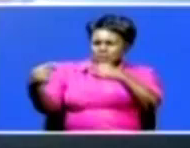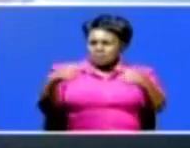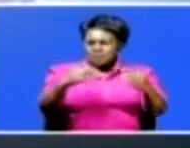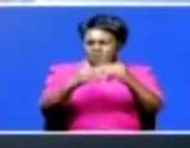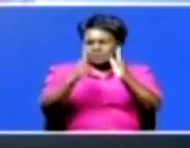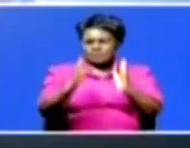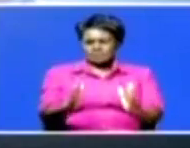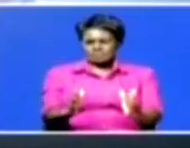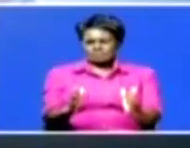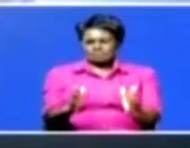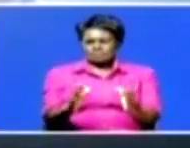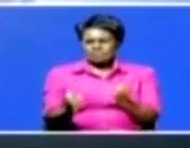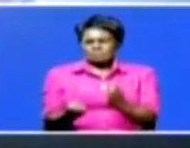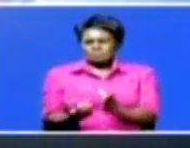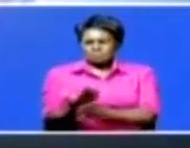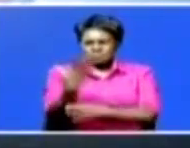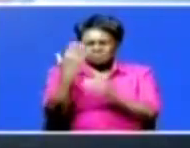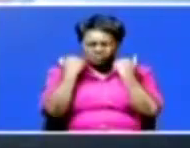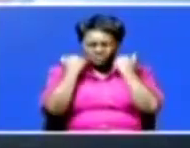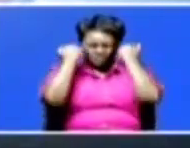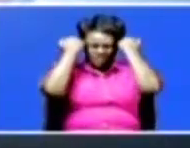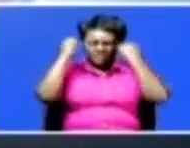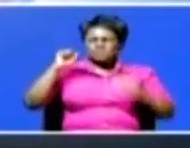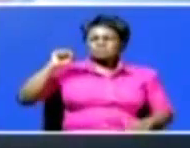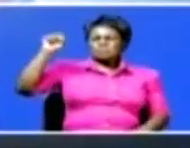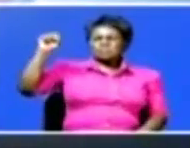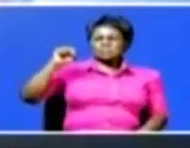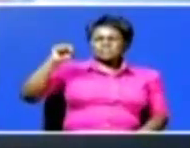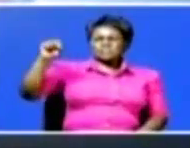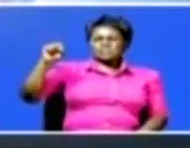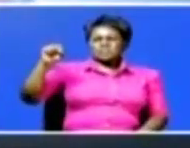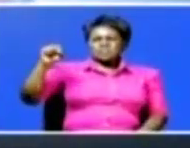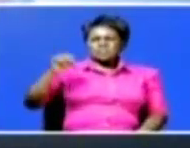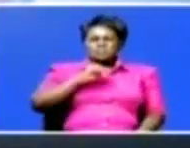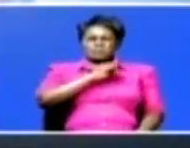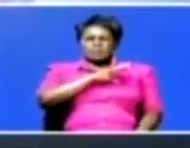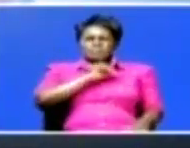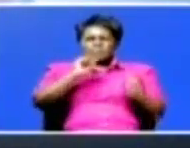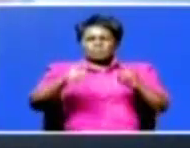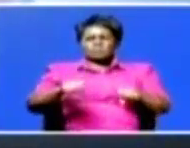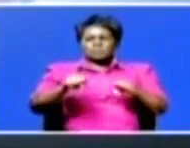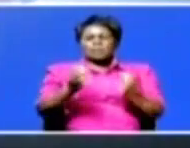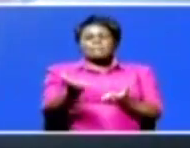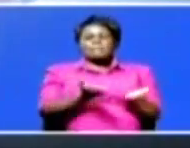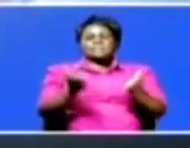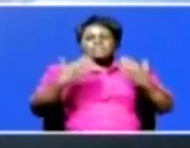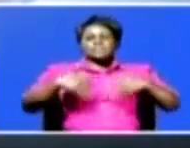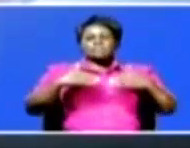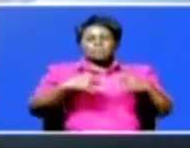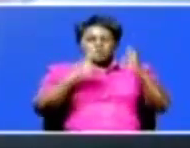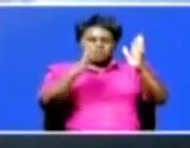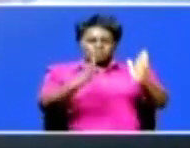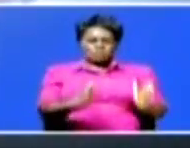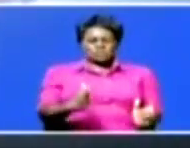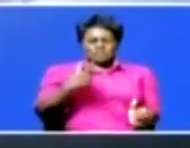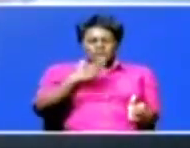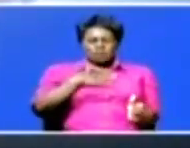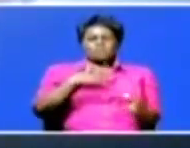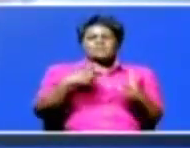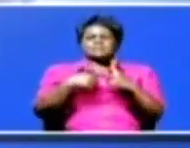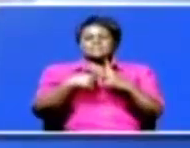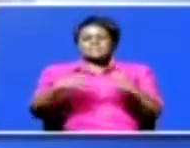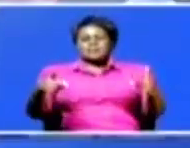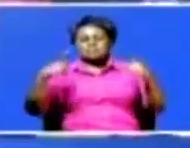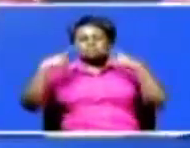among leaders is creating unnecessary political tension, which is scaring away potential investors. Duncan Hamber begins our